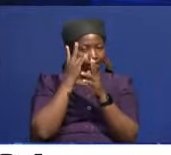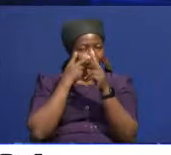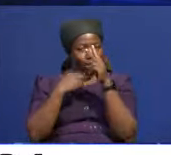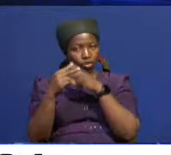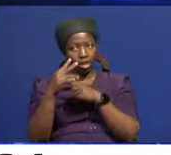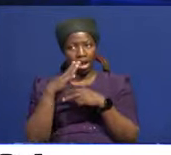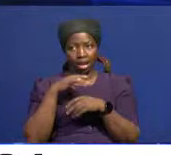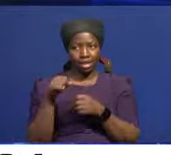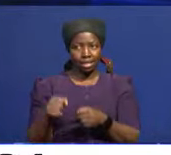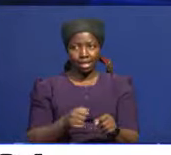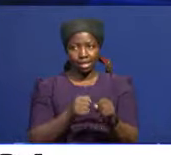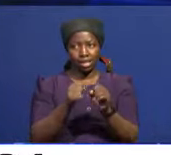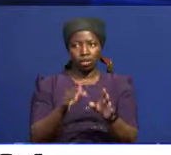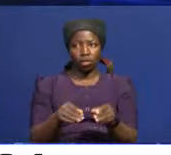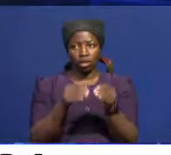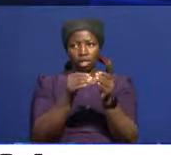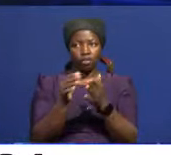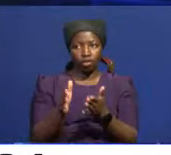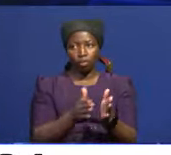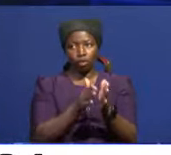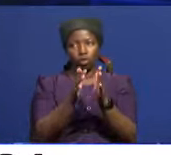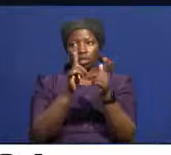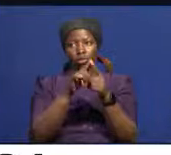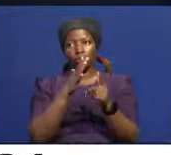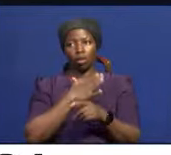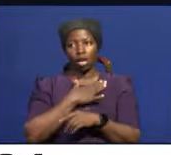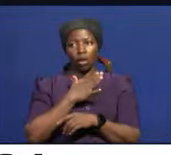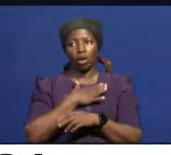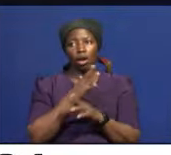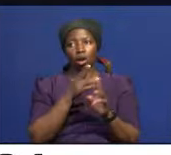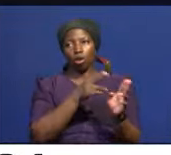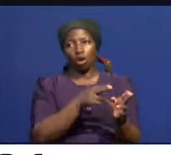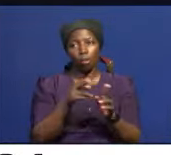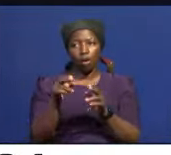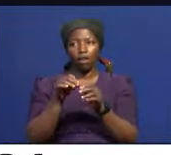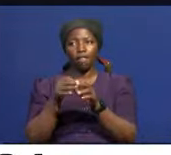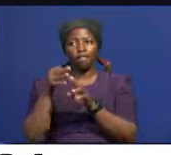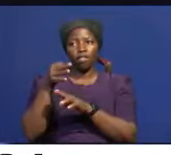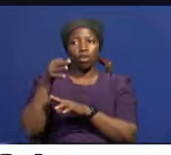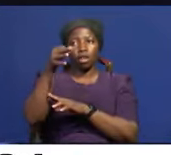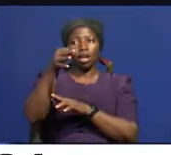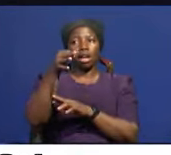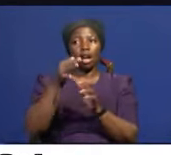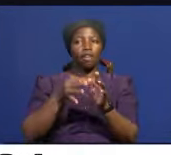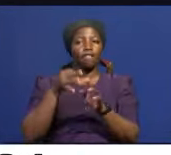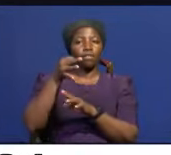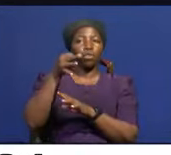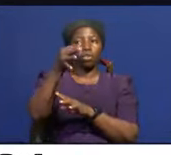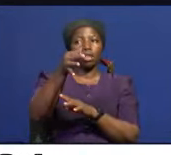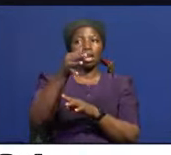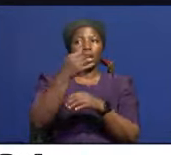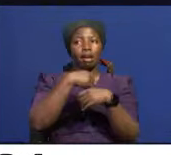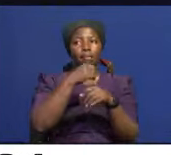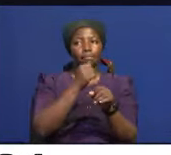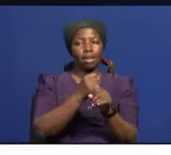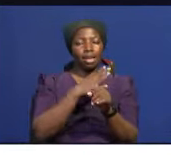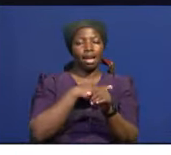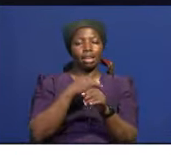to pave pathways to our common future, a future designed and built by